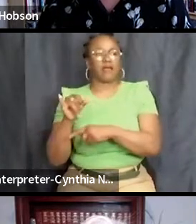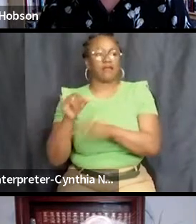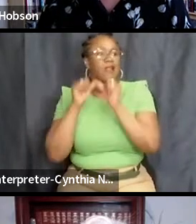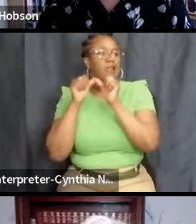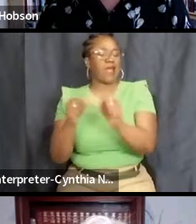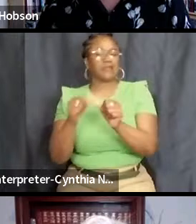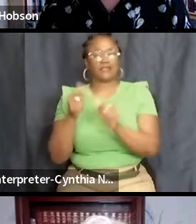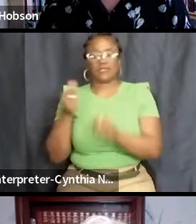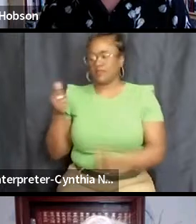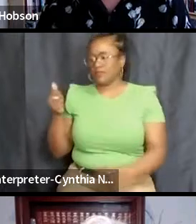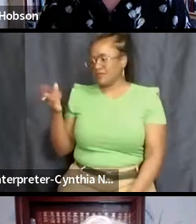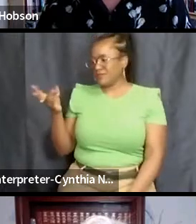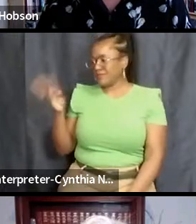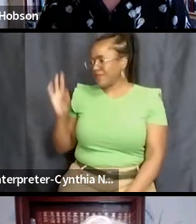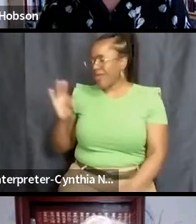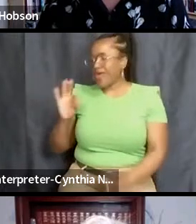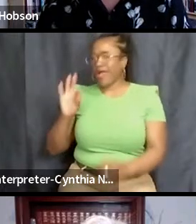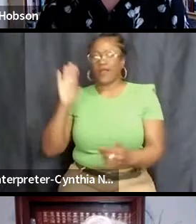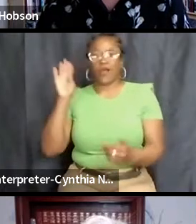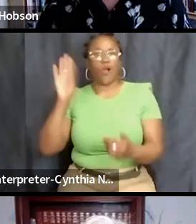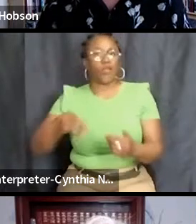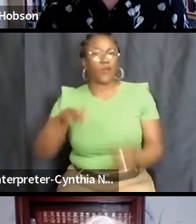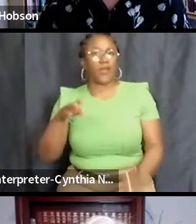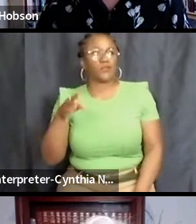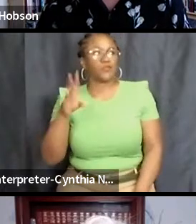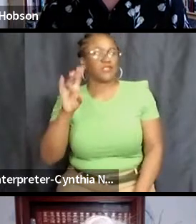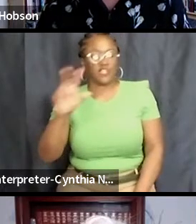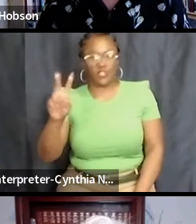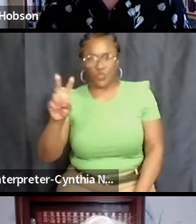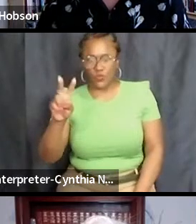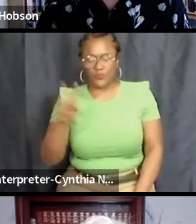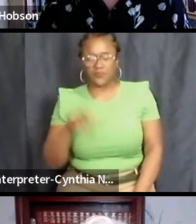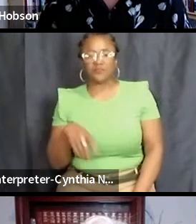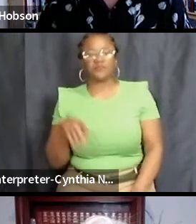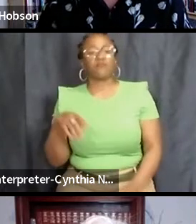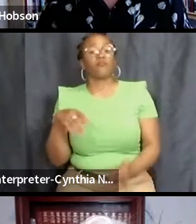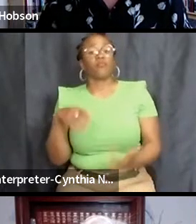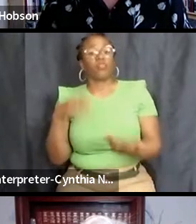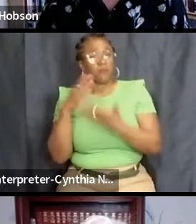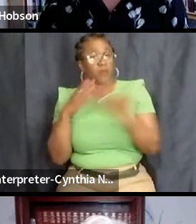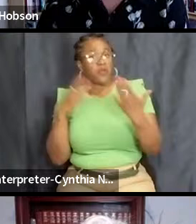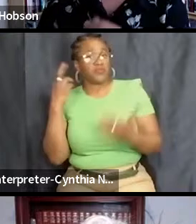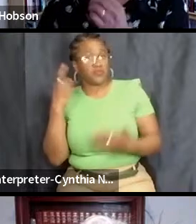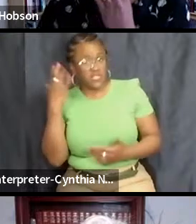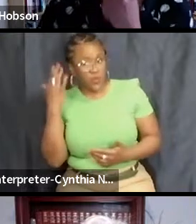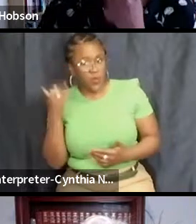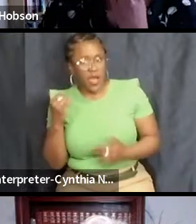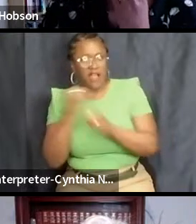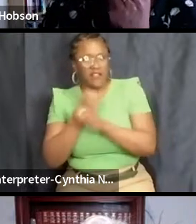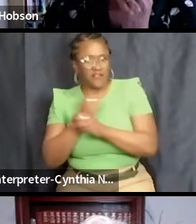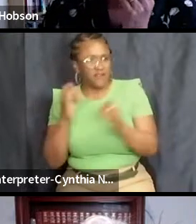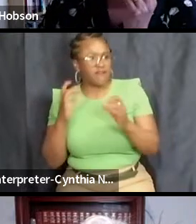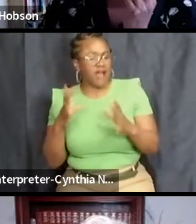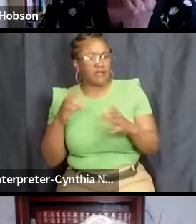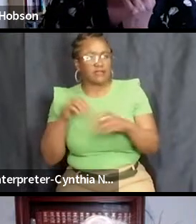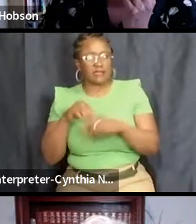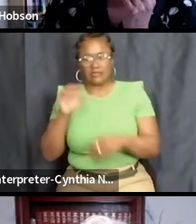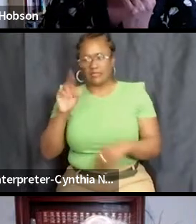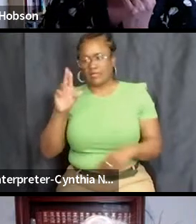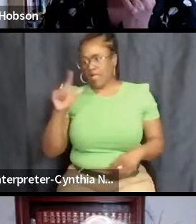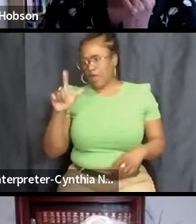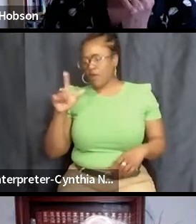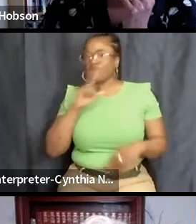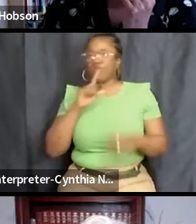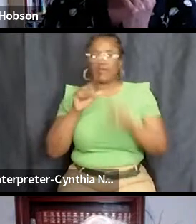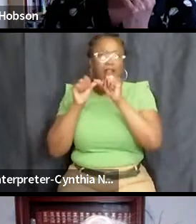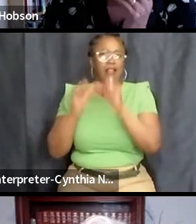from 69 through 72. And part of the reason why the violence in Cairo lasted